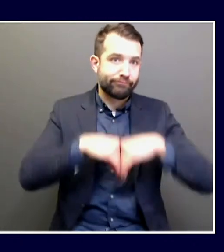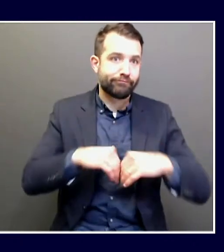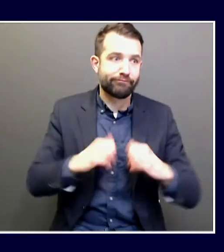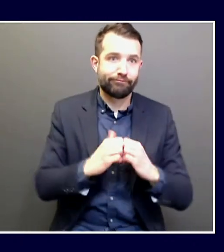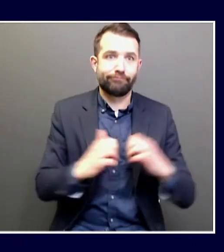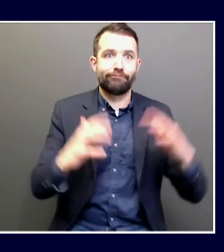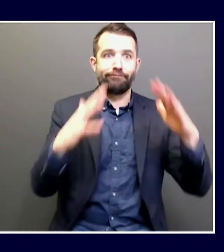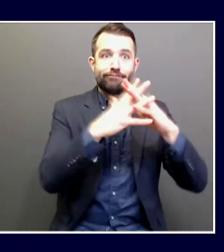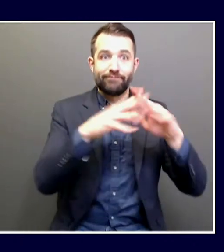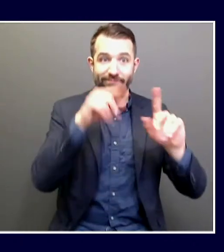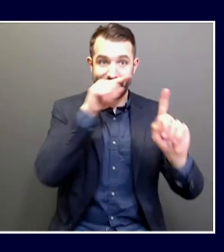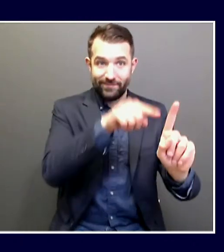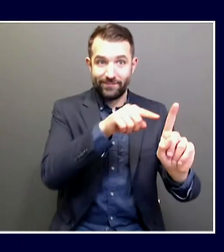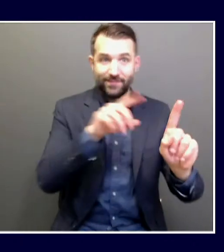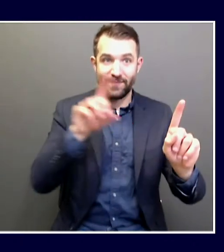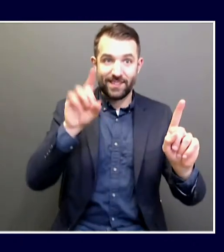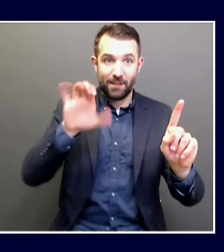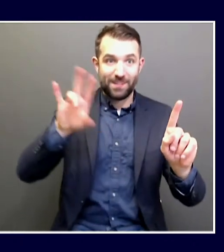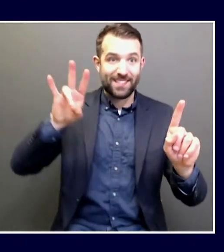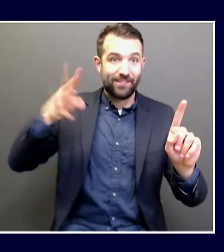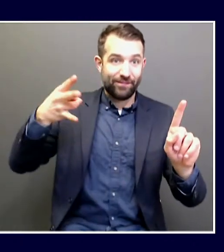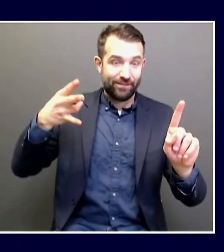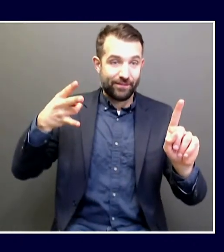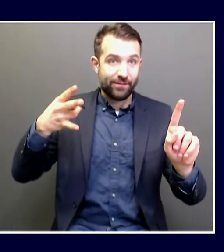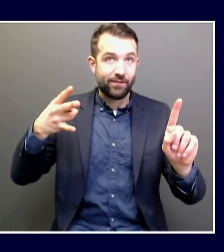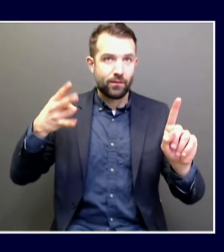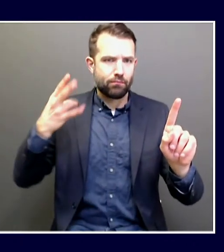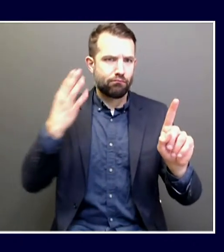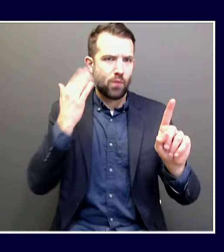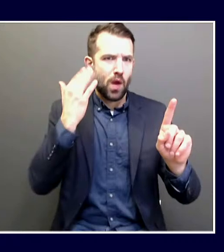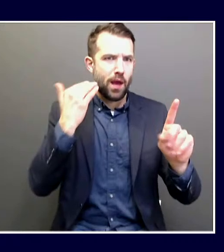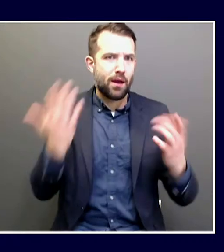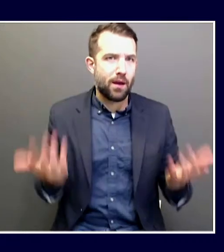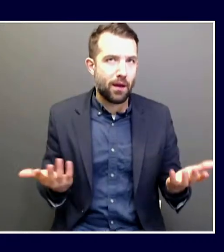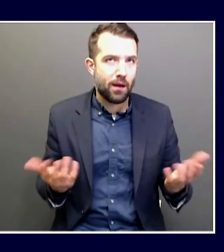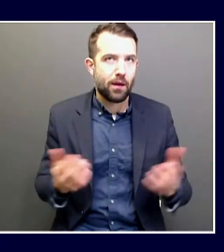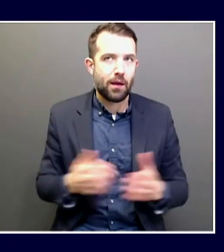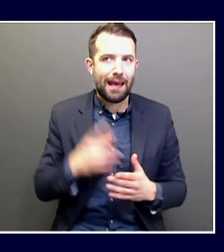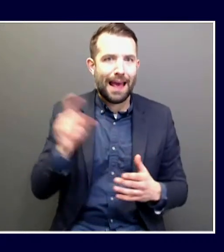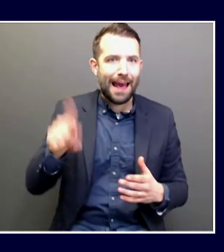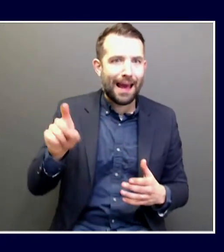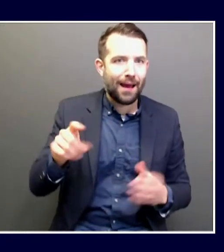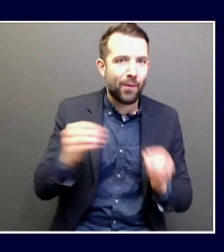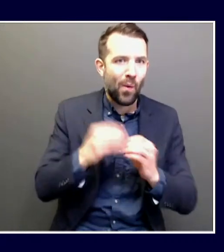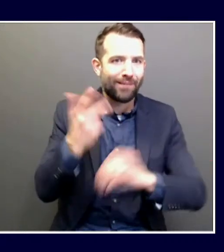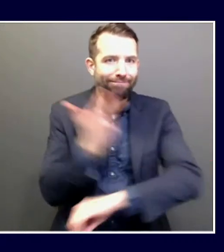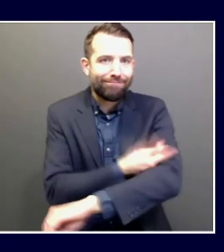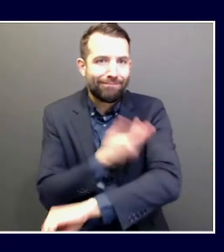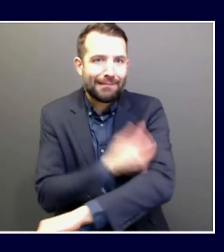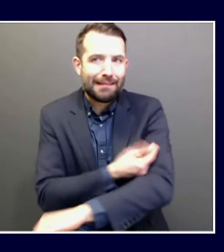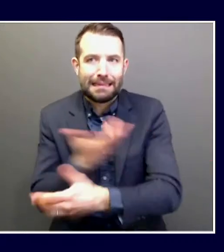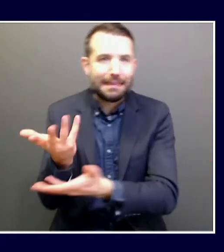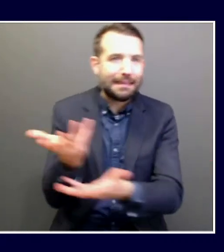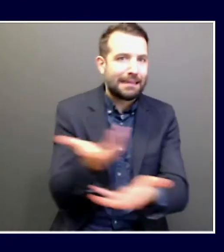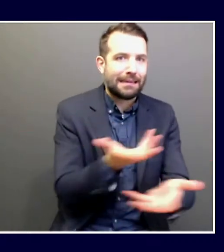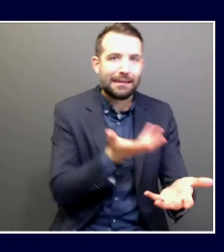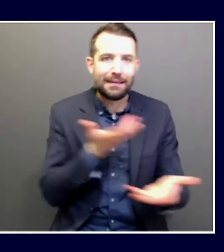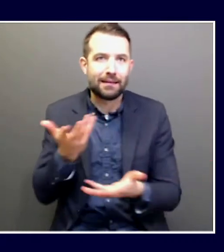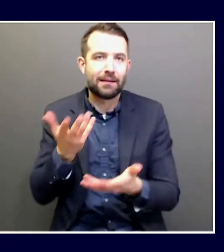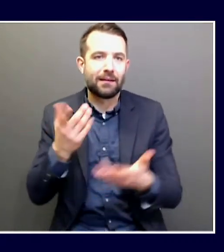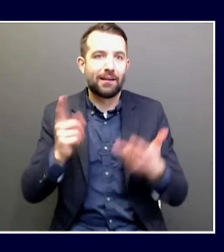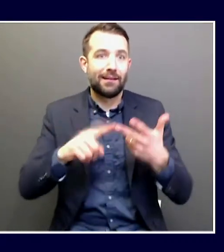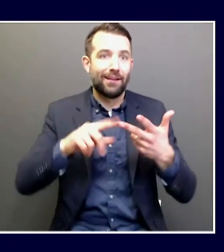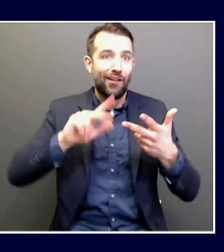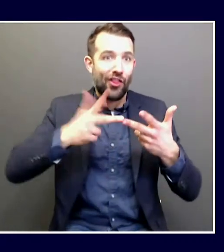direct response to an urgent need for vaccinations, particularly boosters. Since that